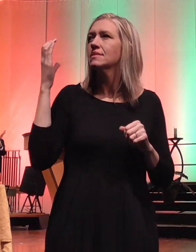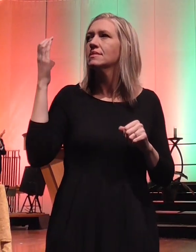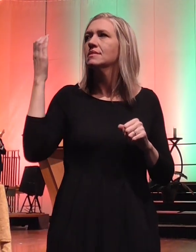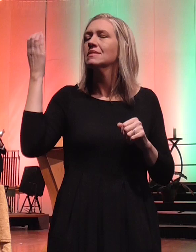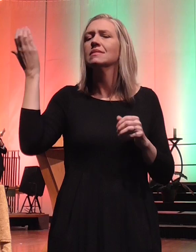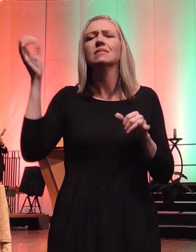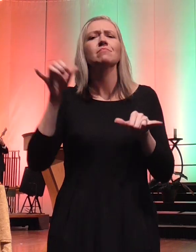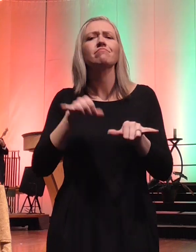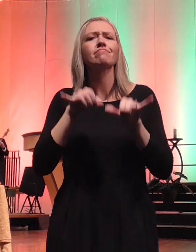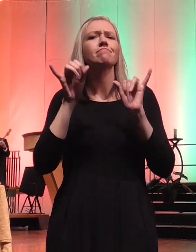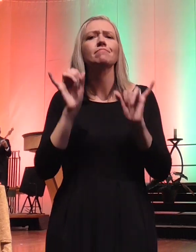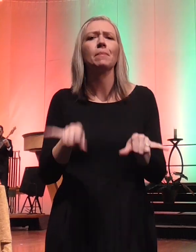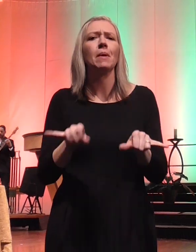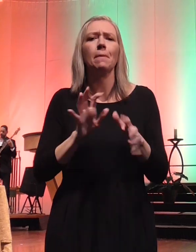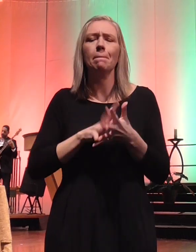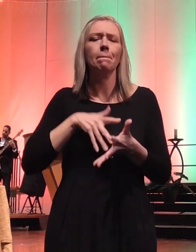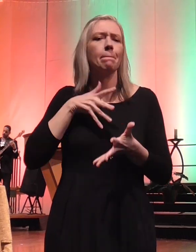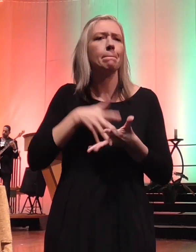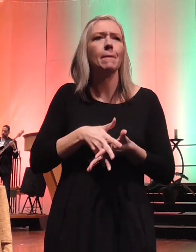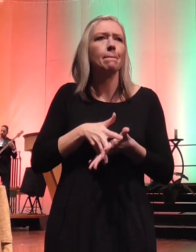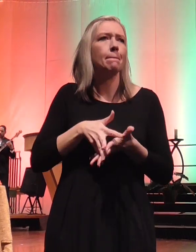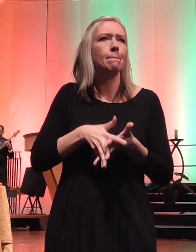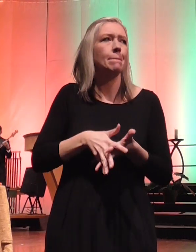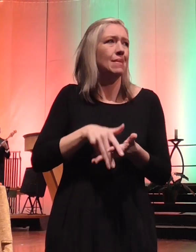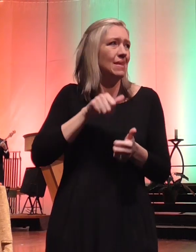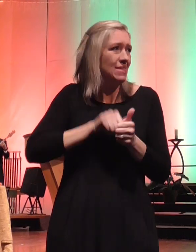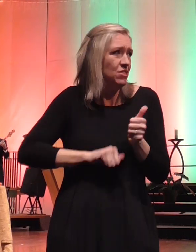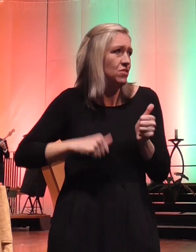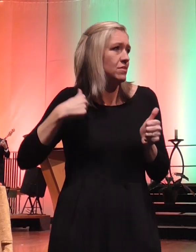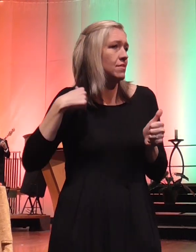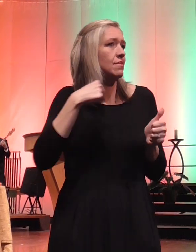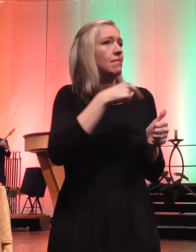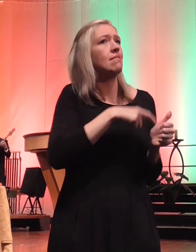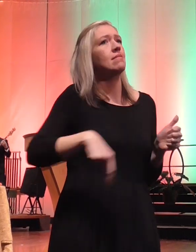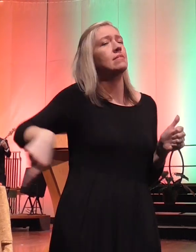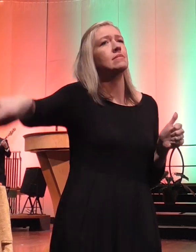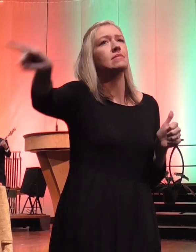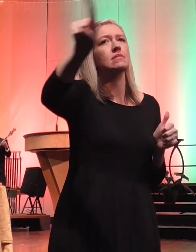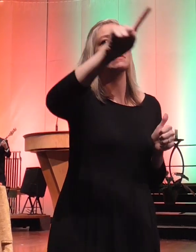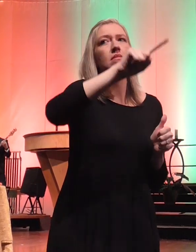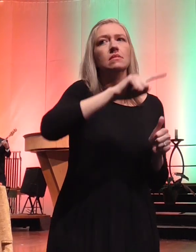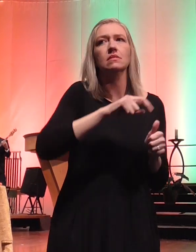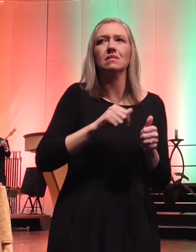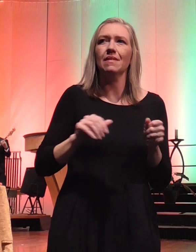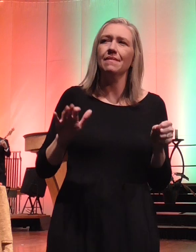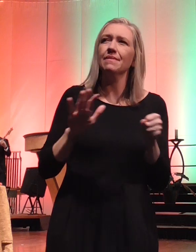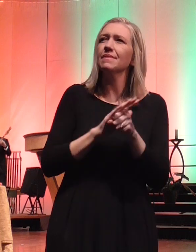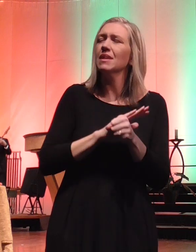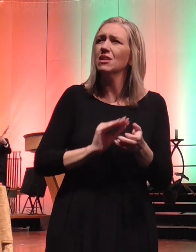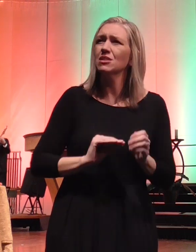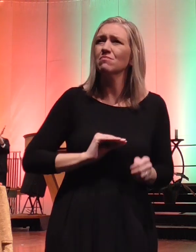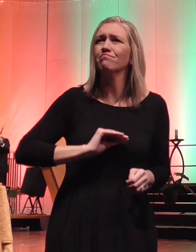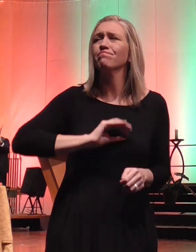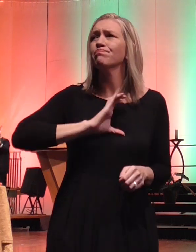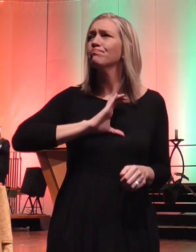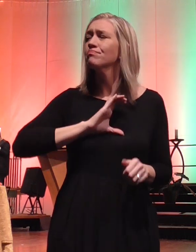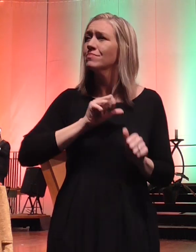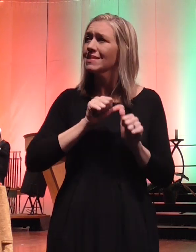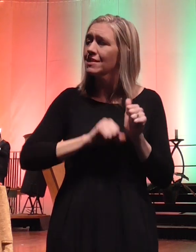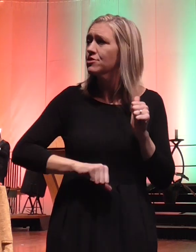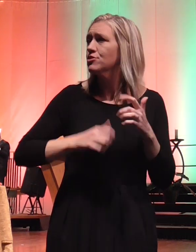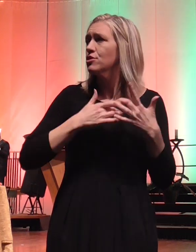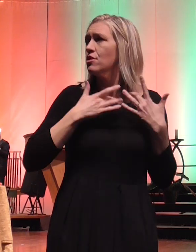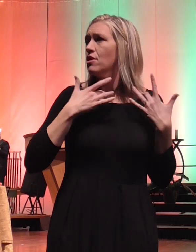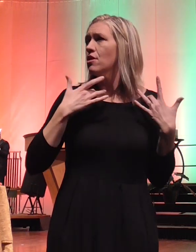Christmas stays here inside us, fills each and every